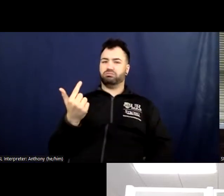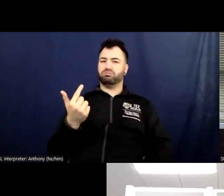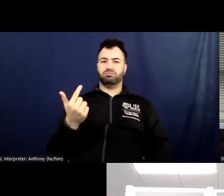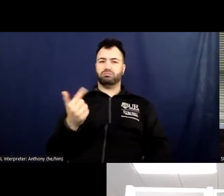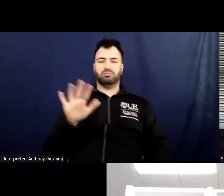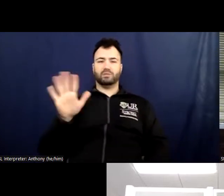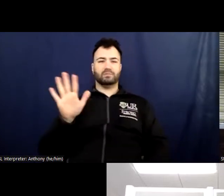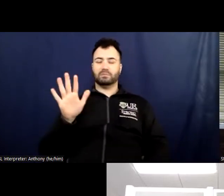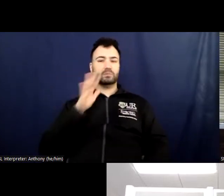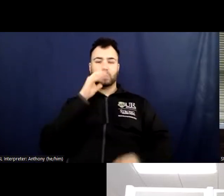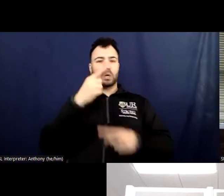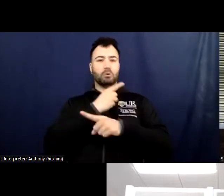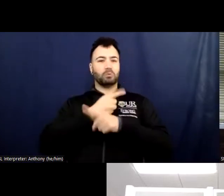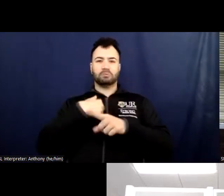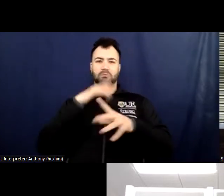the issue of drugs.